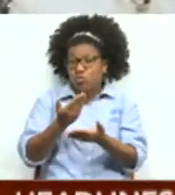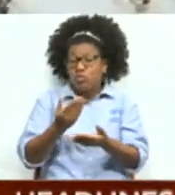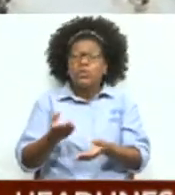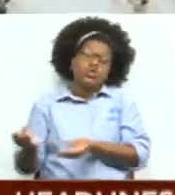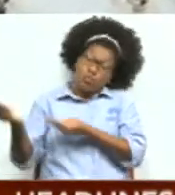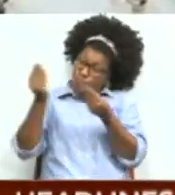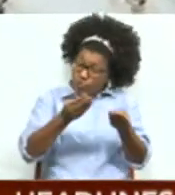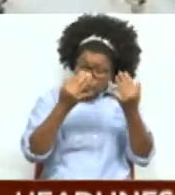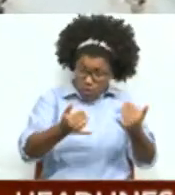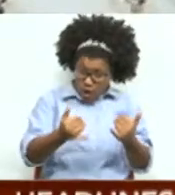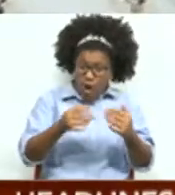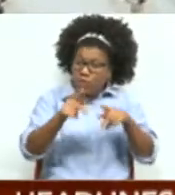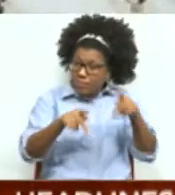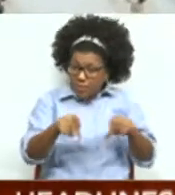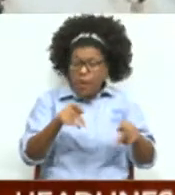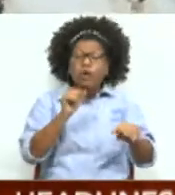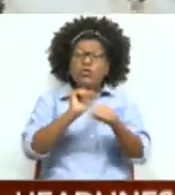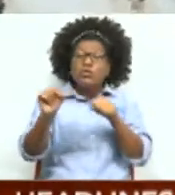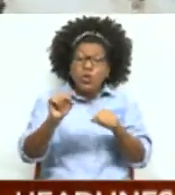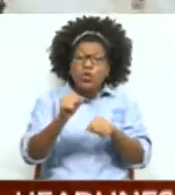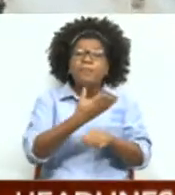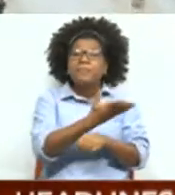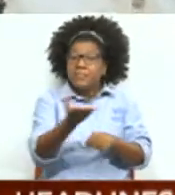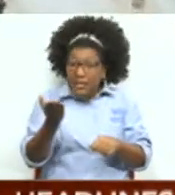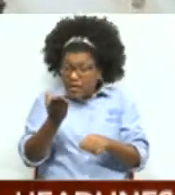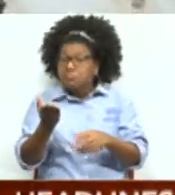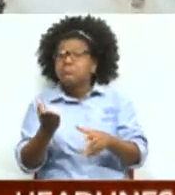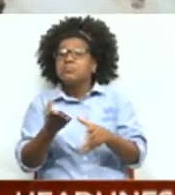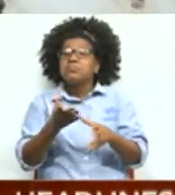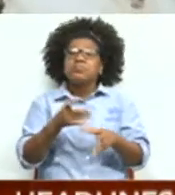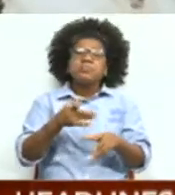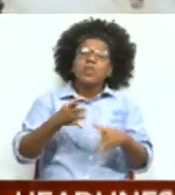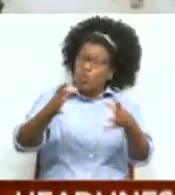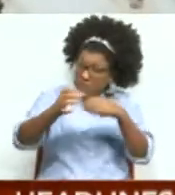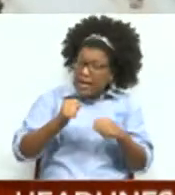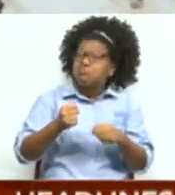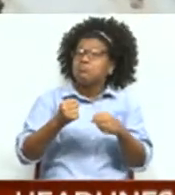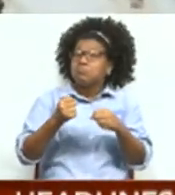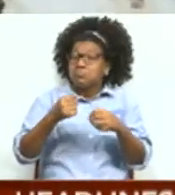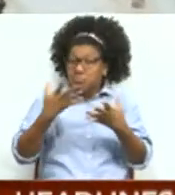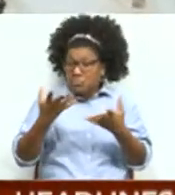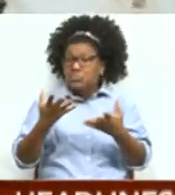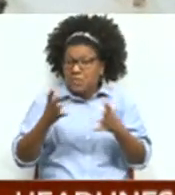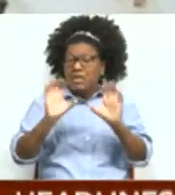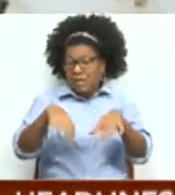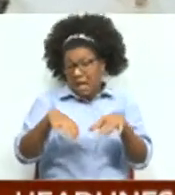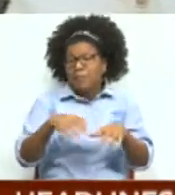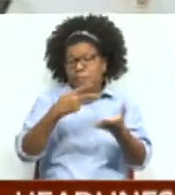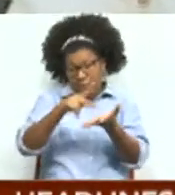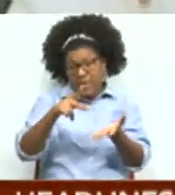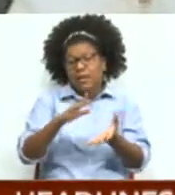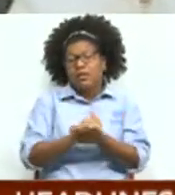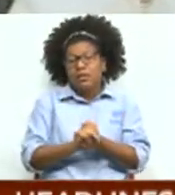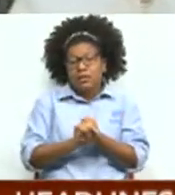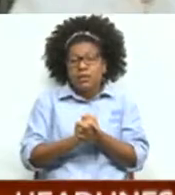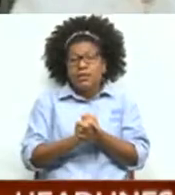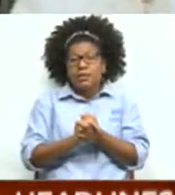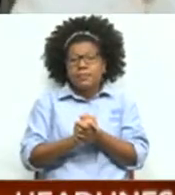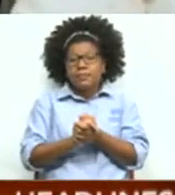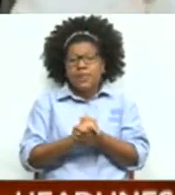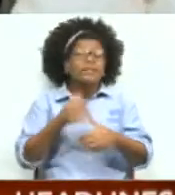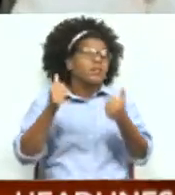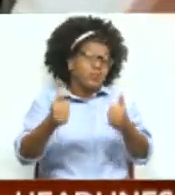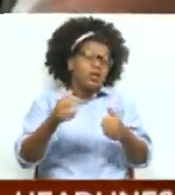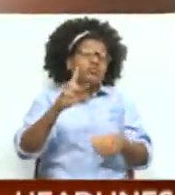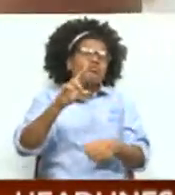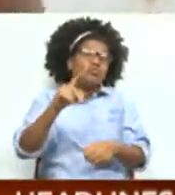they deserve to get the chance to pay it at a good rate, and then they will